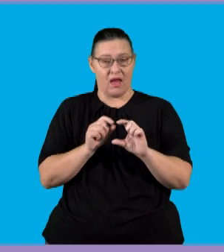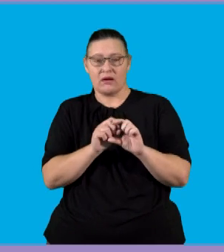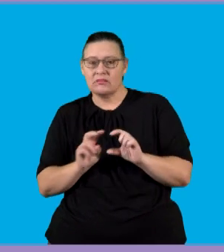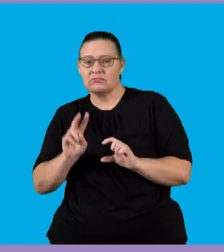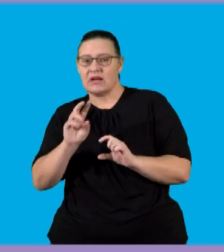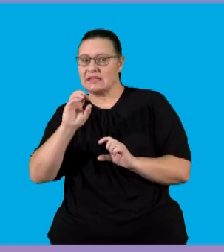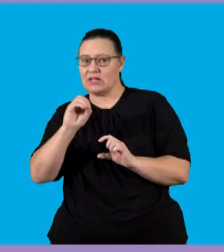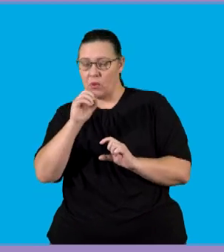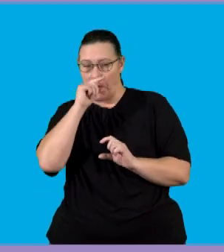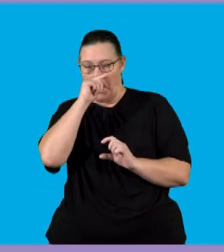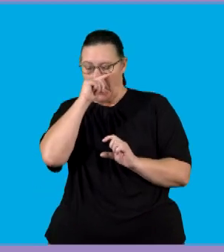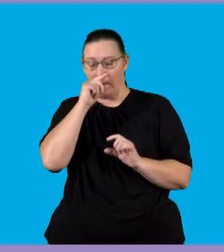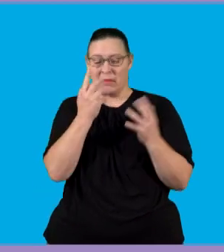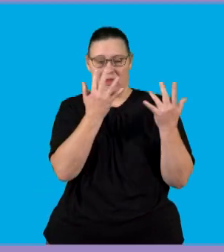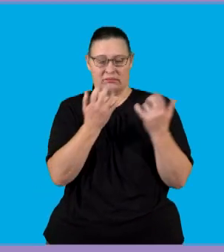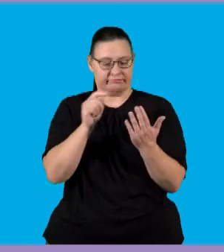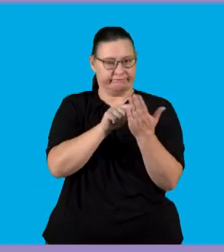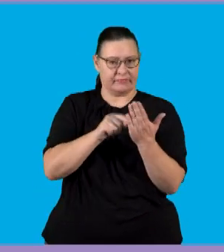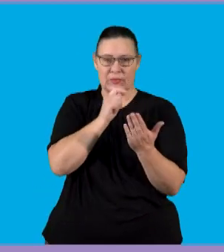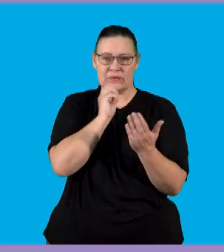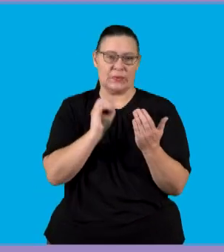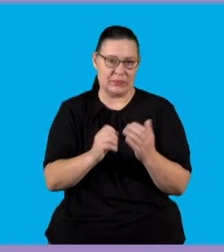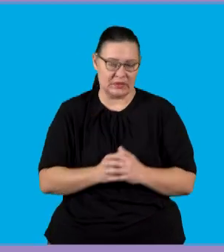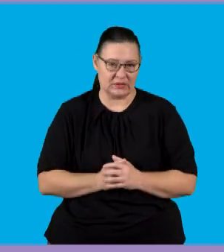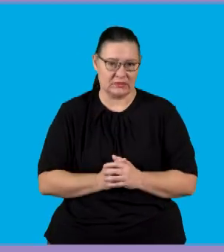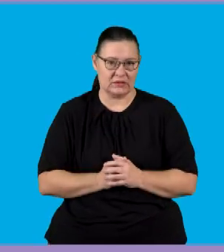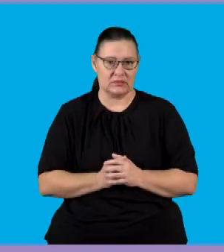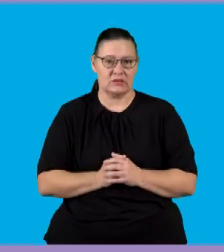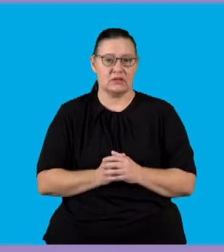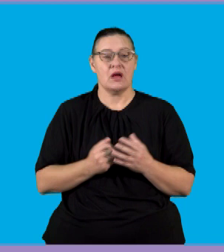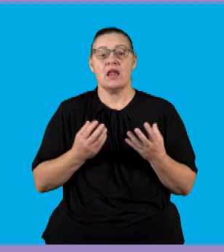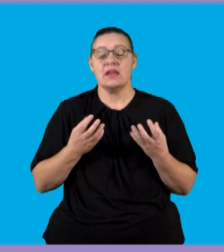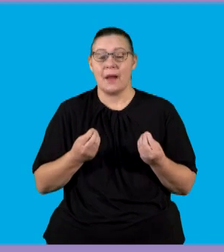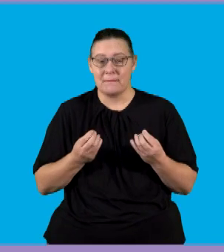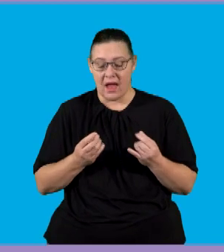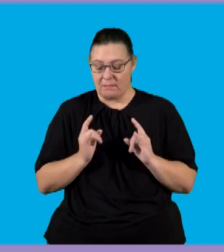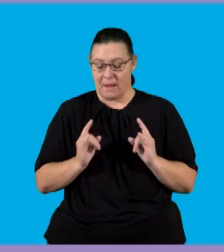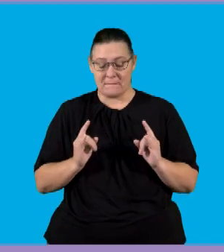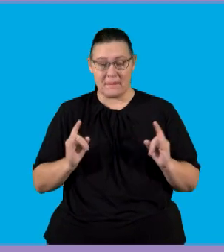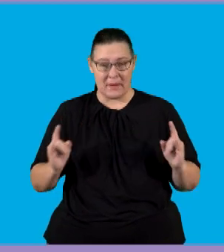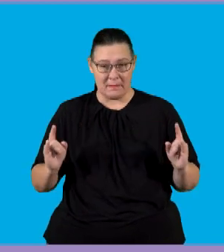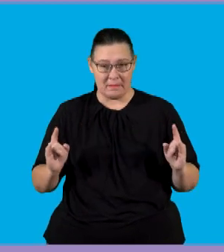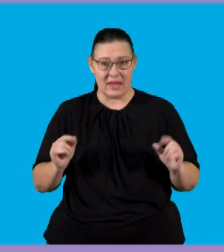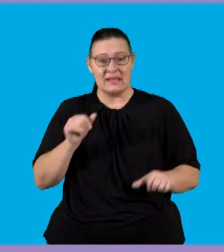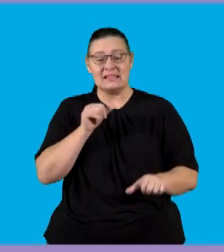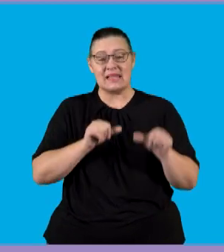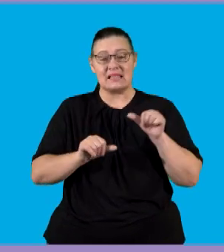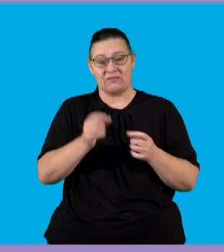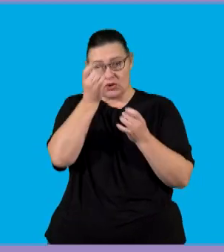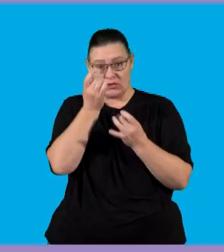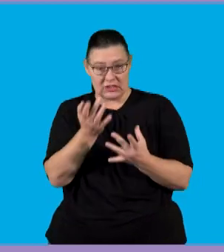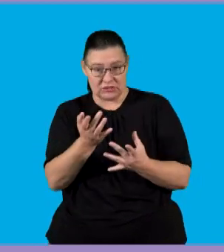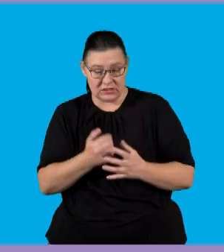0 without the use of a calculator, expand numbers represented in